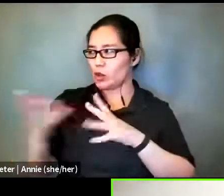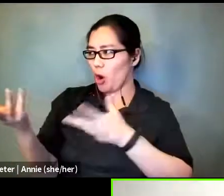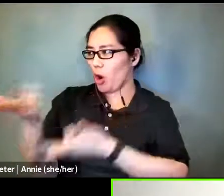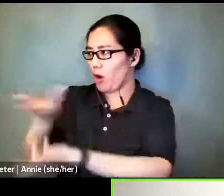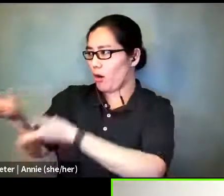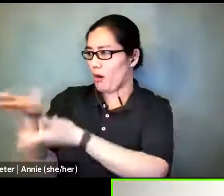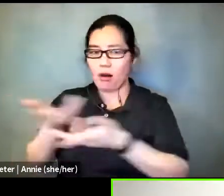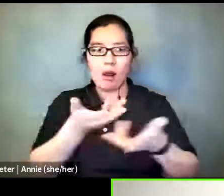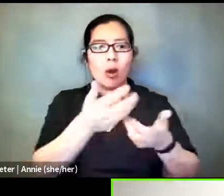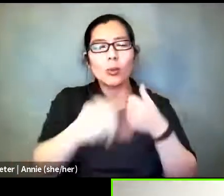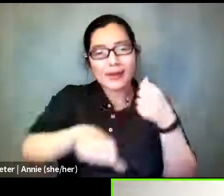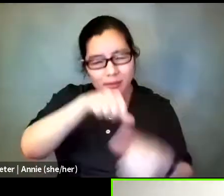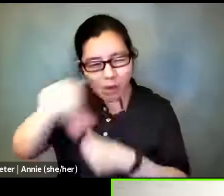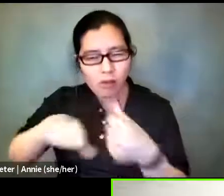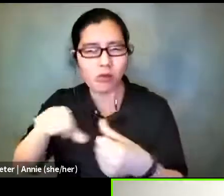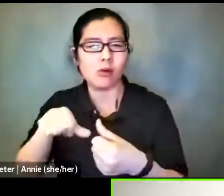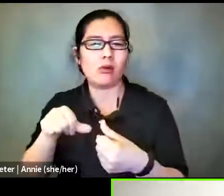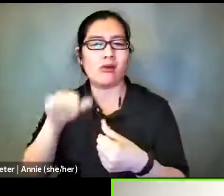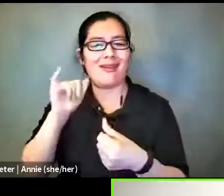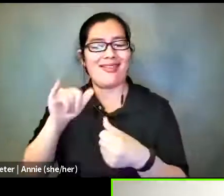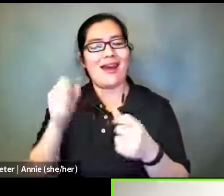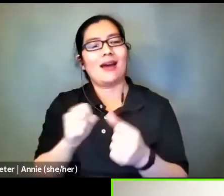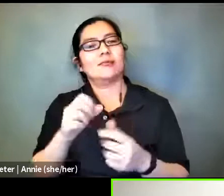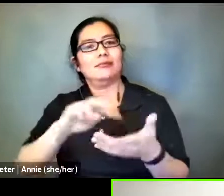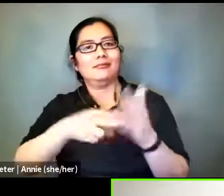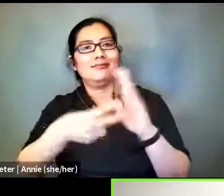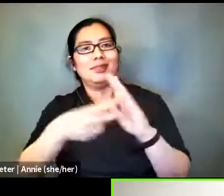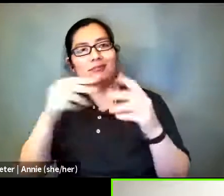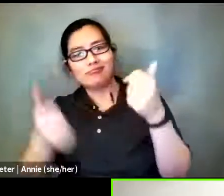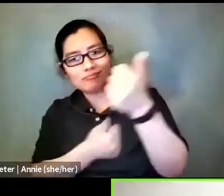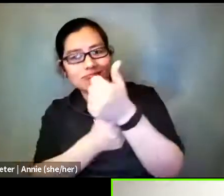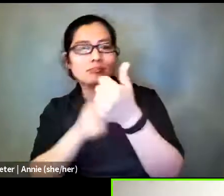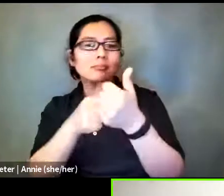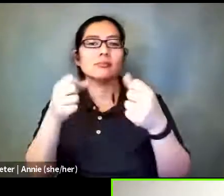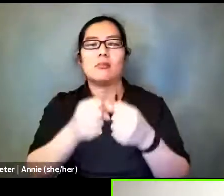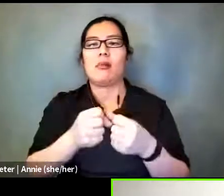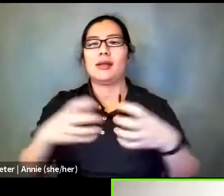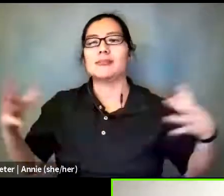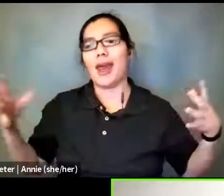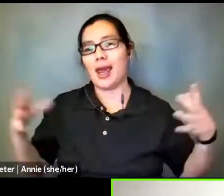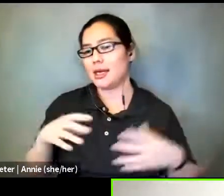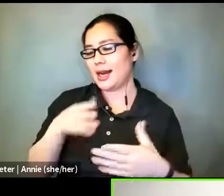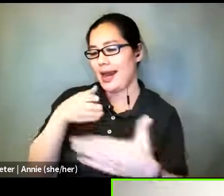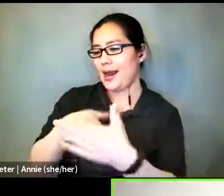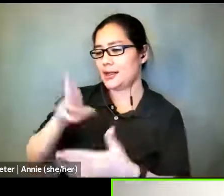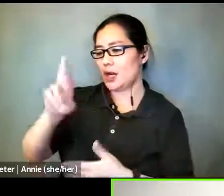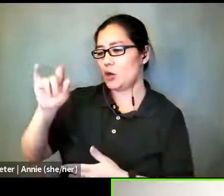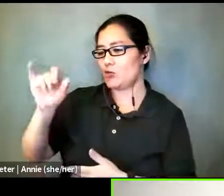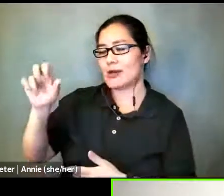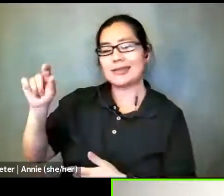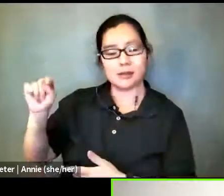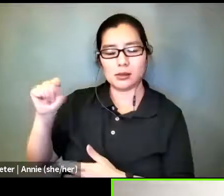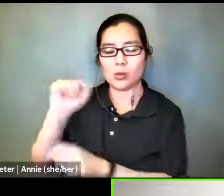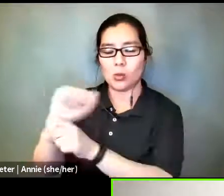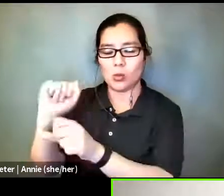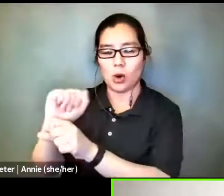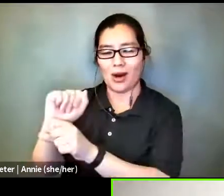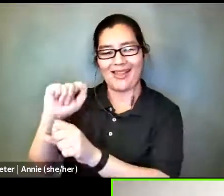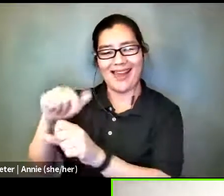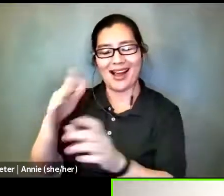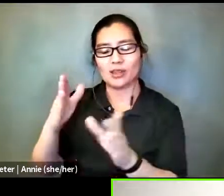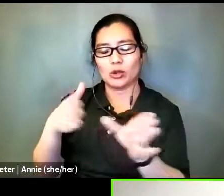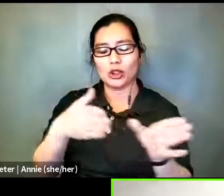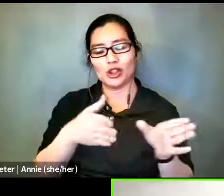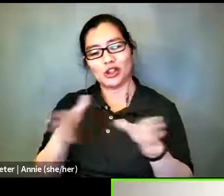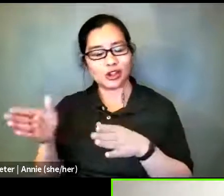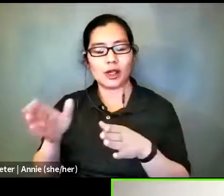I think really expanding the work of anti-racism is the thing that shifts the needle, that really has the impact around what we are all trying to